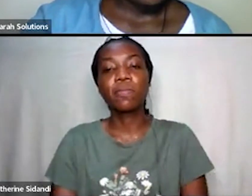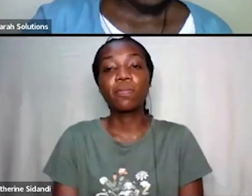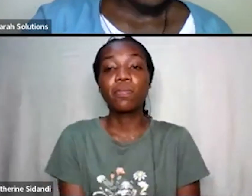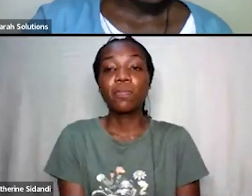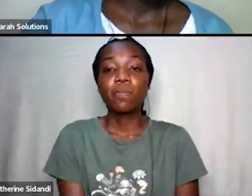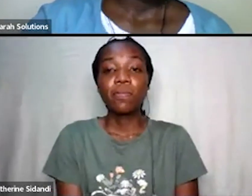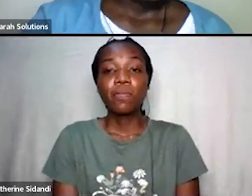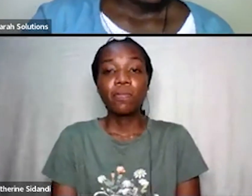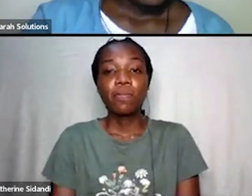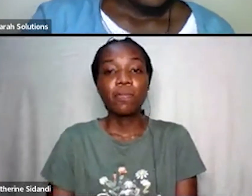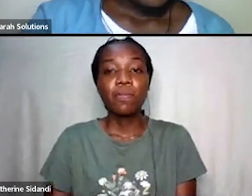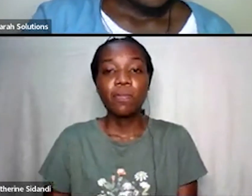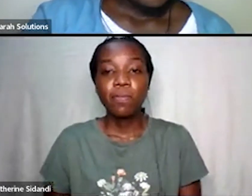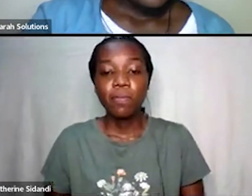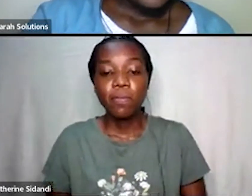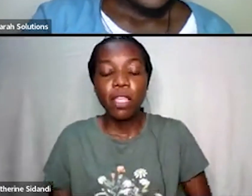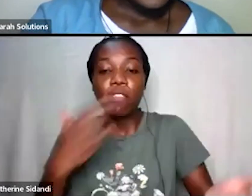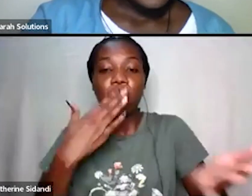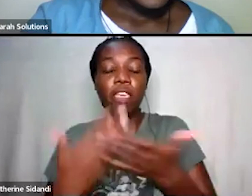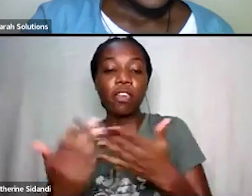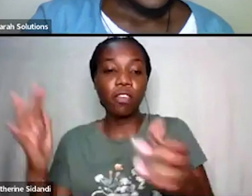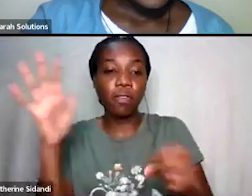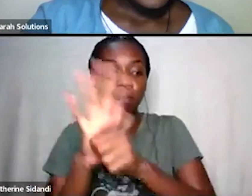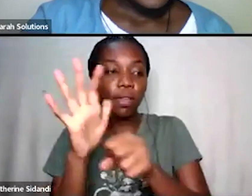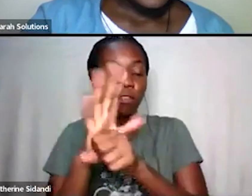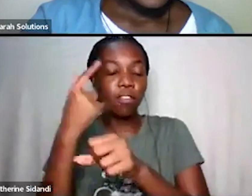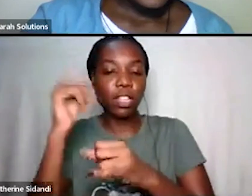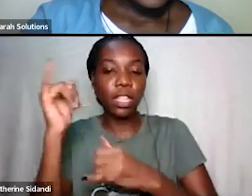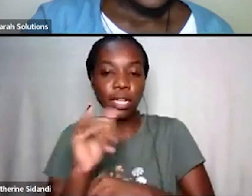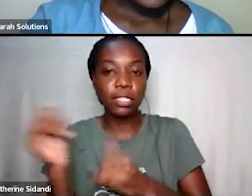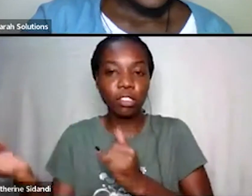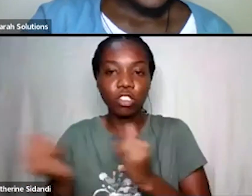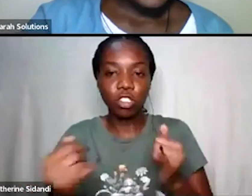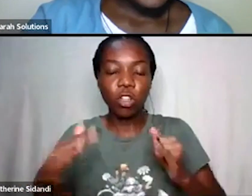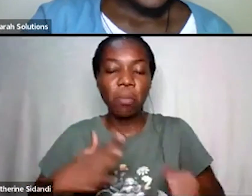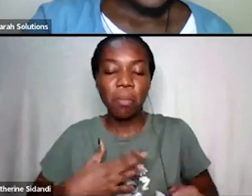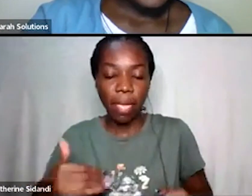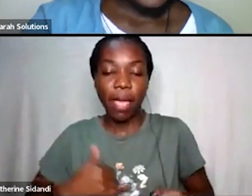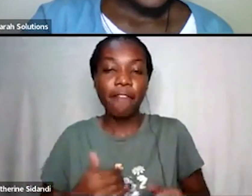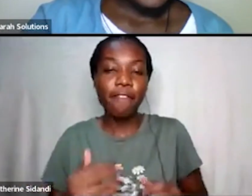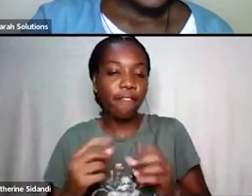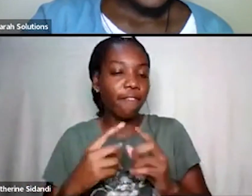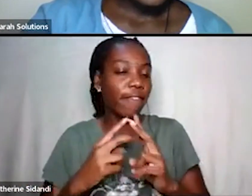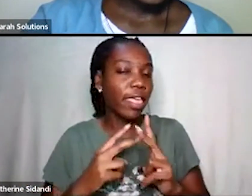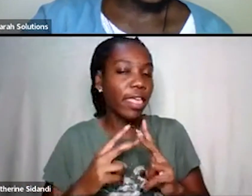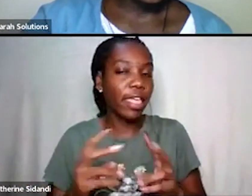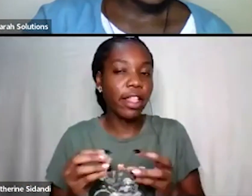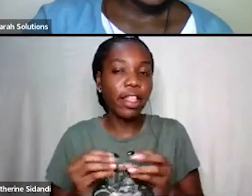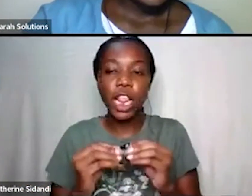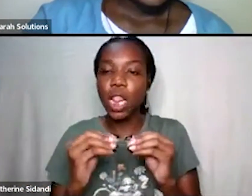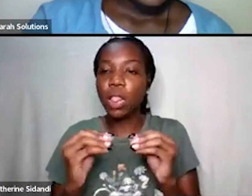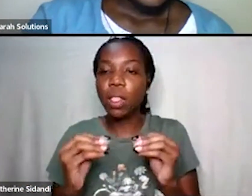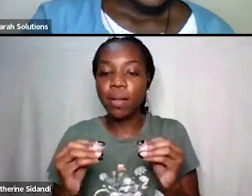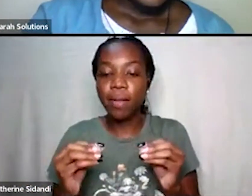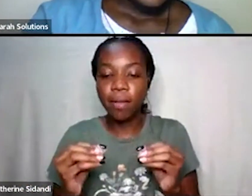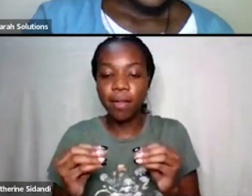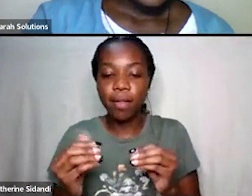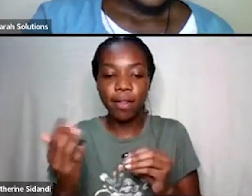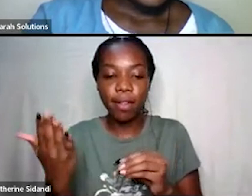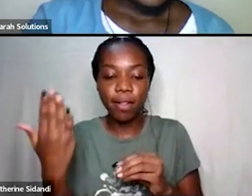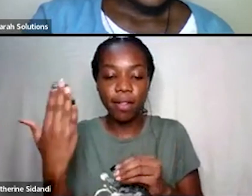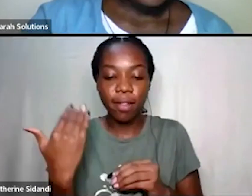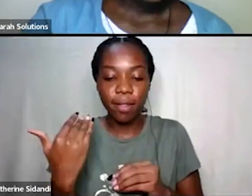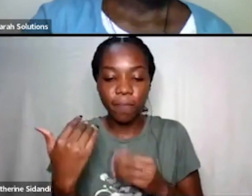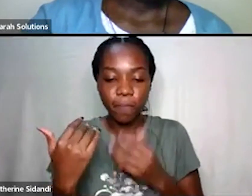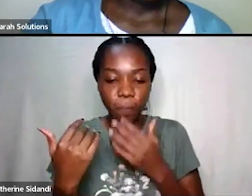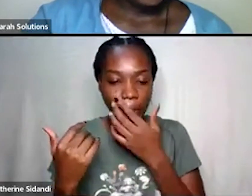Grace. Thank you very much for that introduction. I know I have a very long, I thank God, because I have really worked hard on my life.